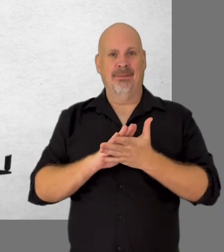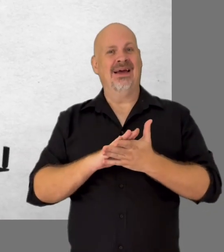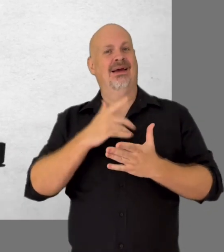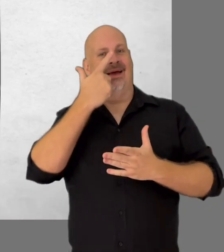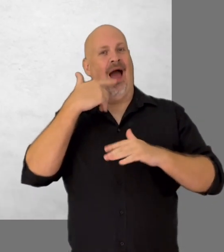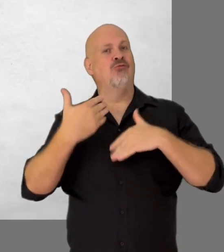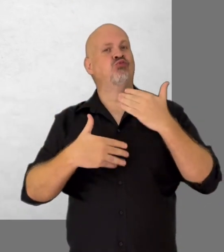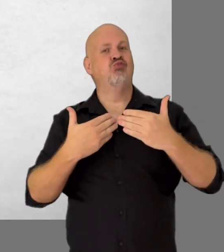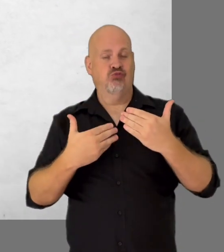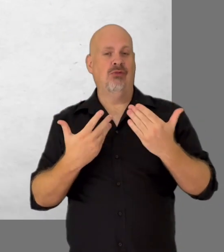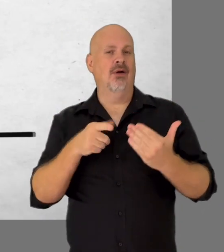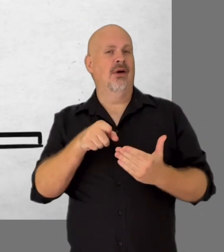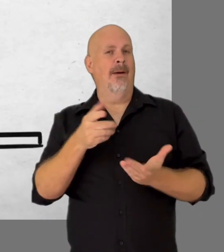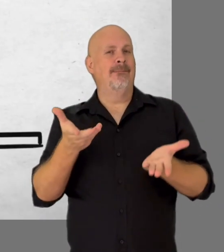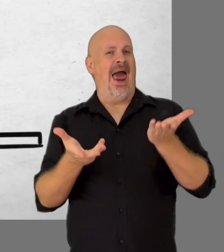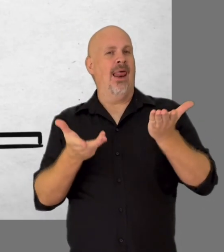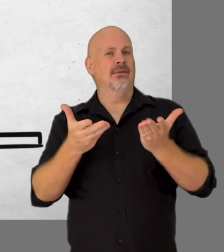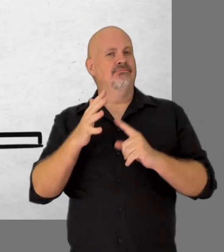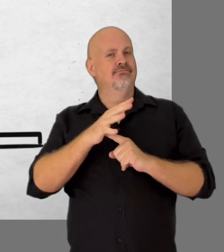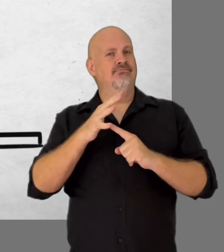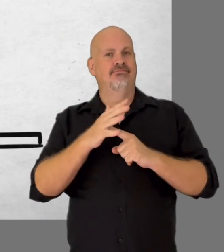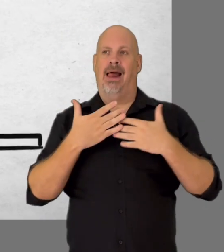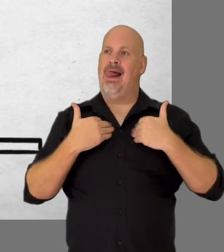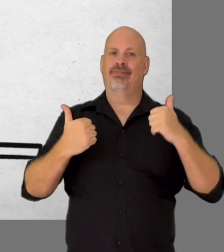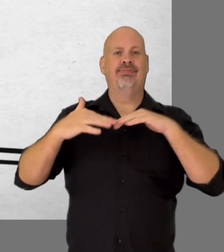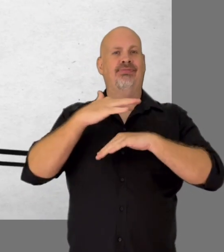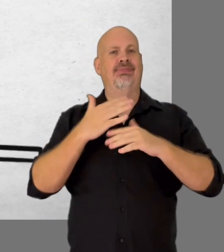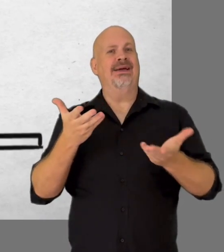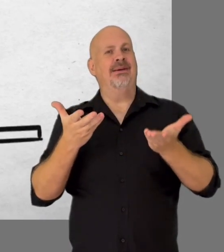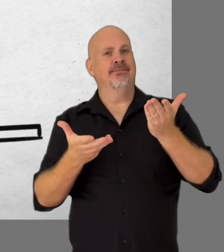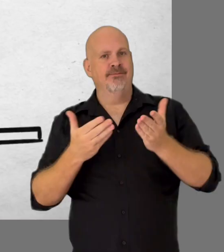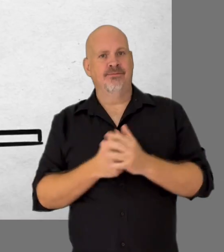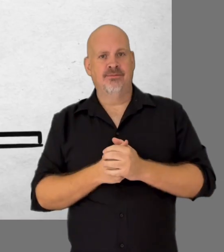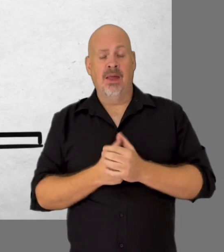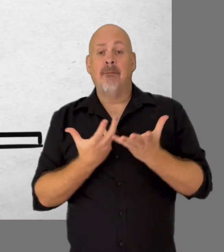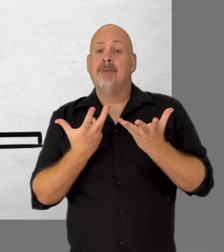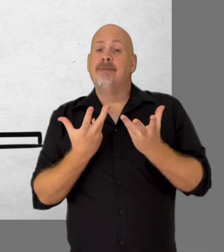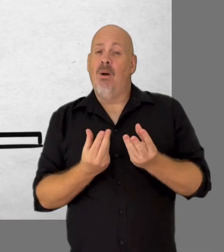well. So we need a balanced amount of moisture to keep a healthy home.